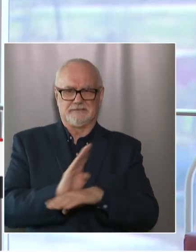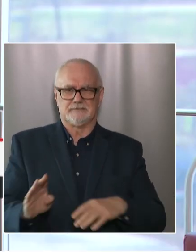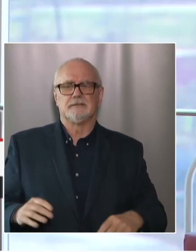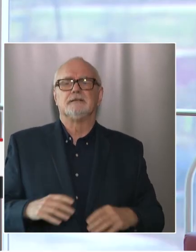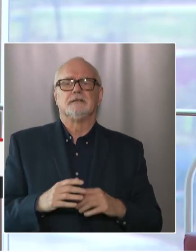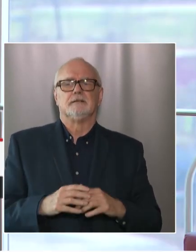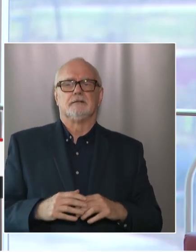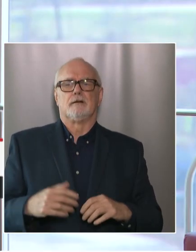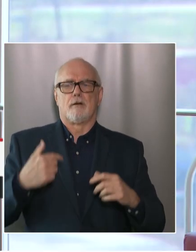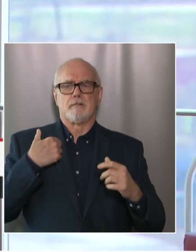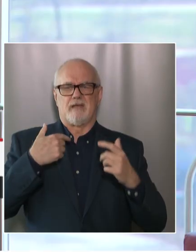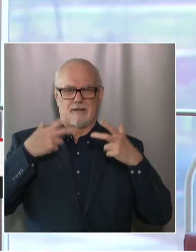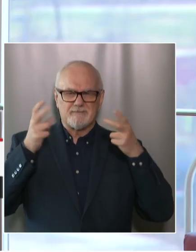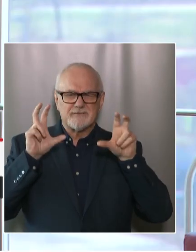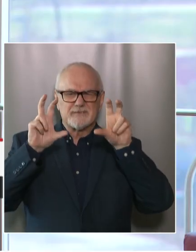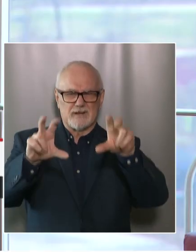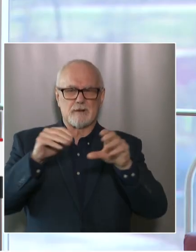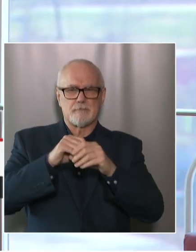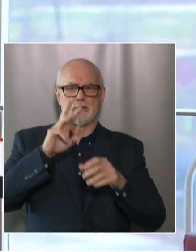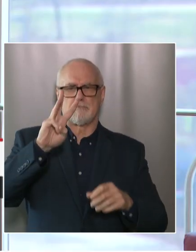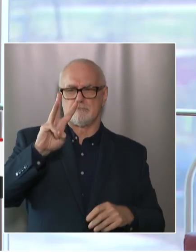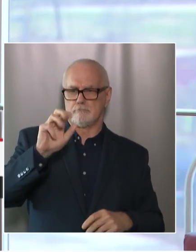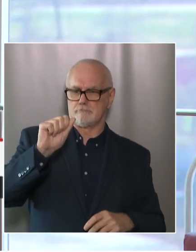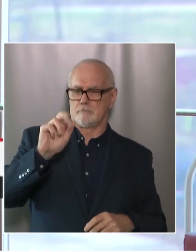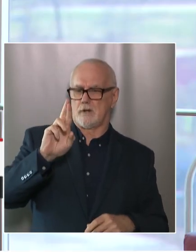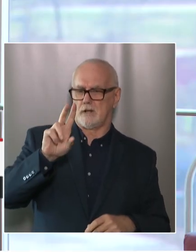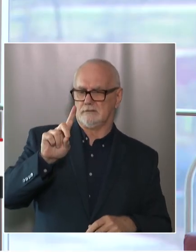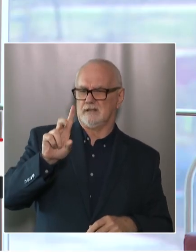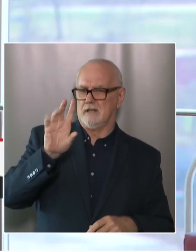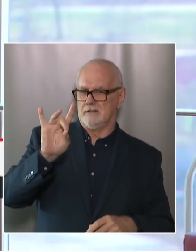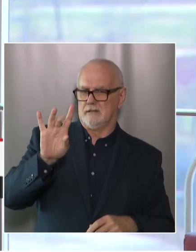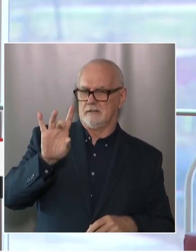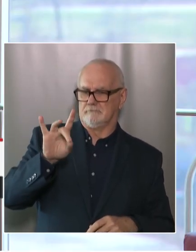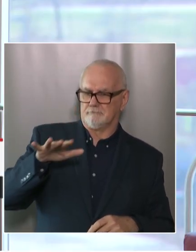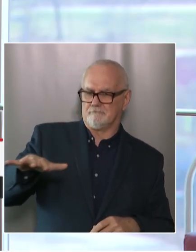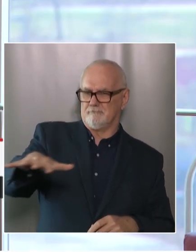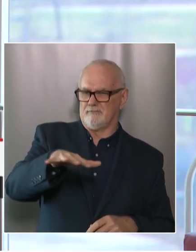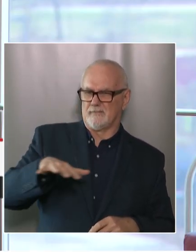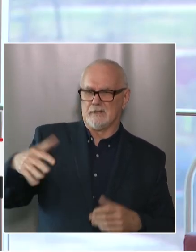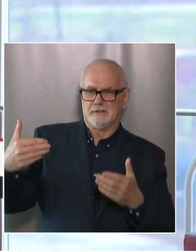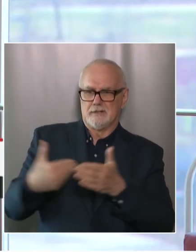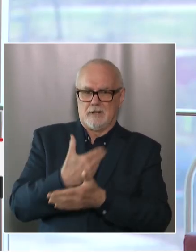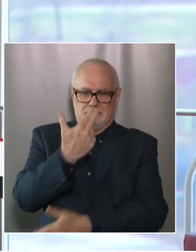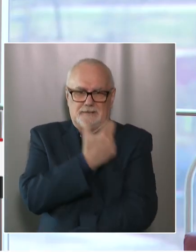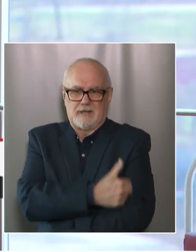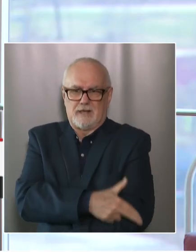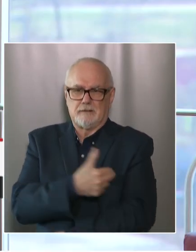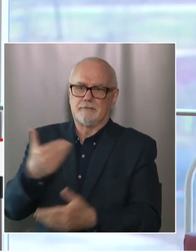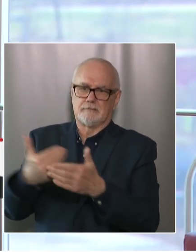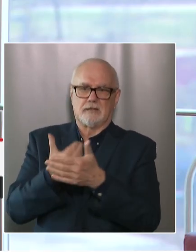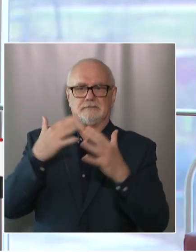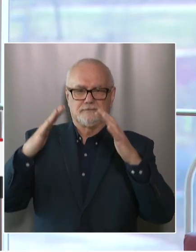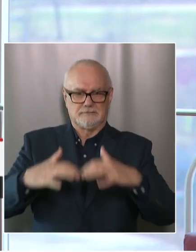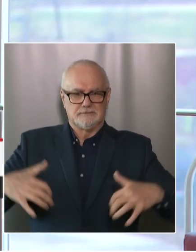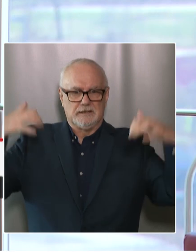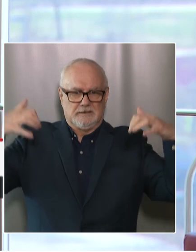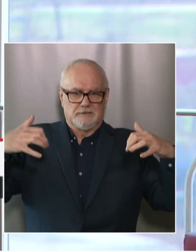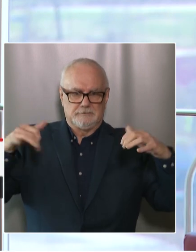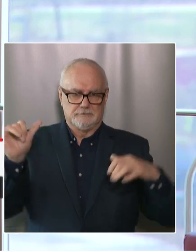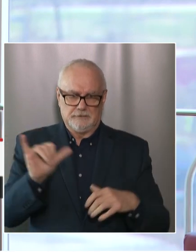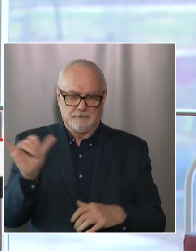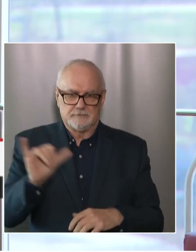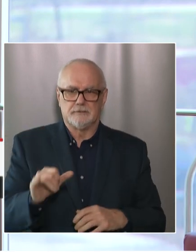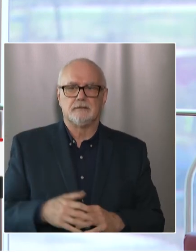hospital and a state-of-the-art arena alone. And more than anything, she set out to do what she said she